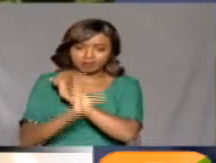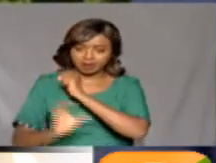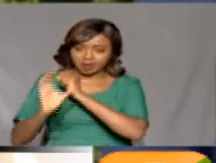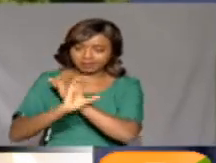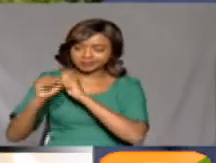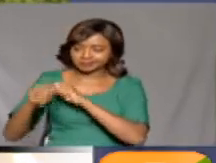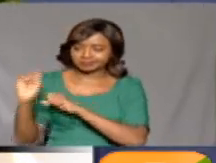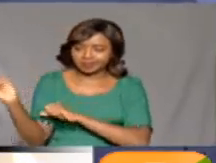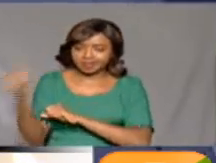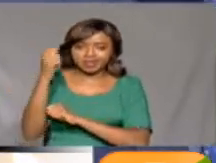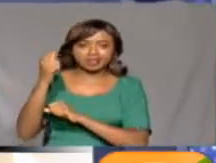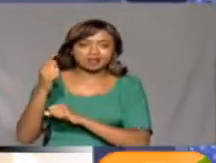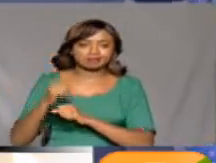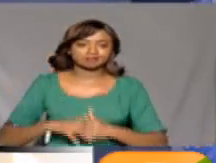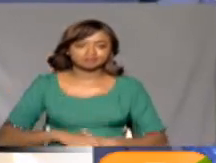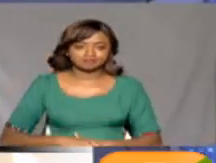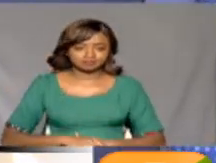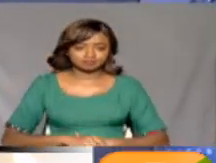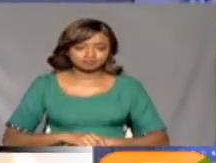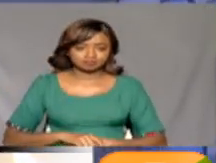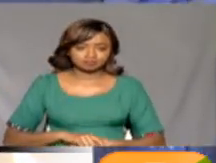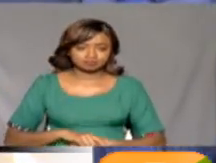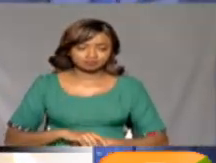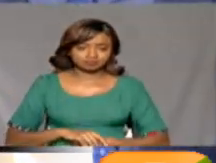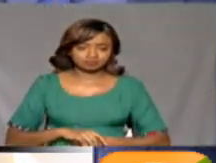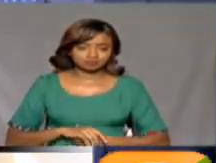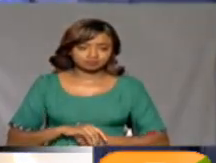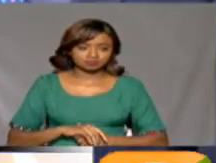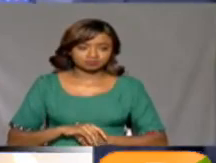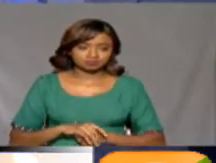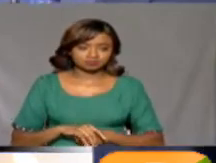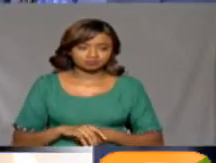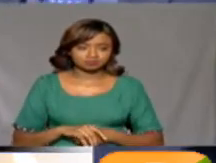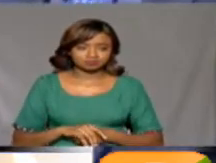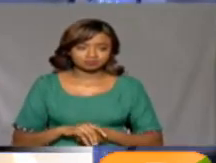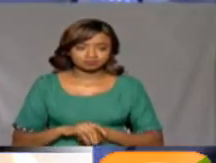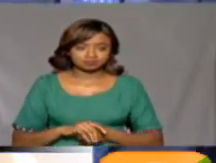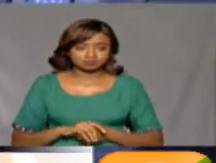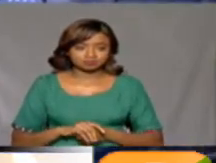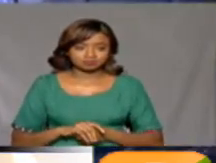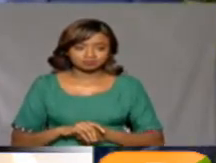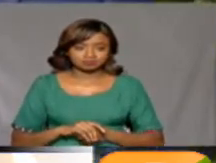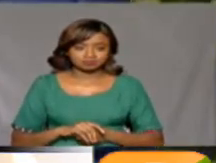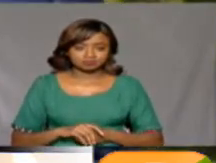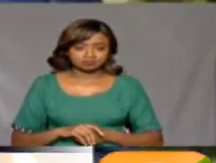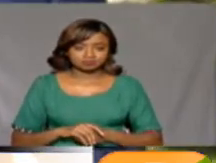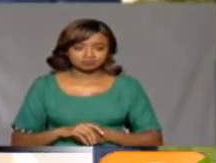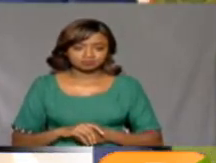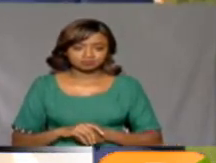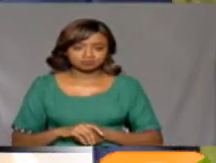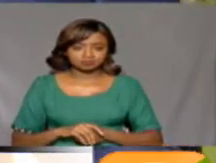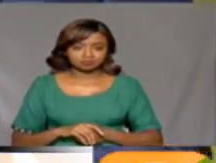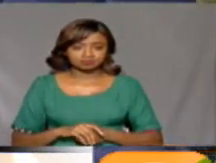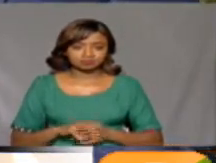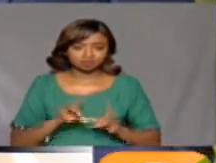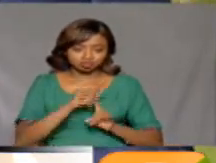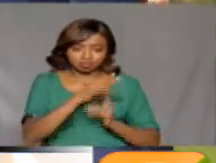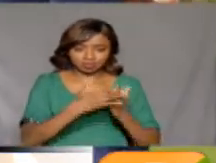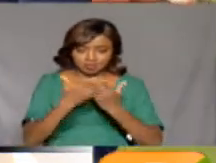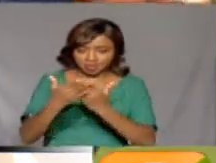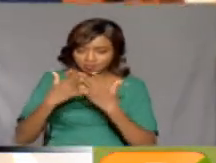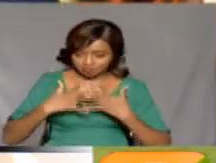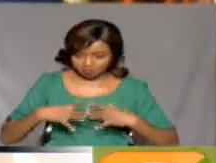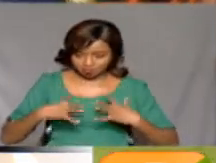is today, and more specifically to the people and the